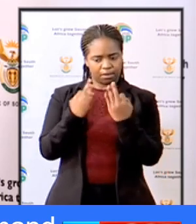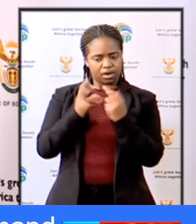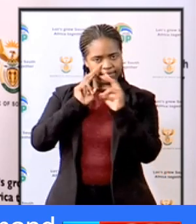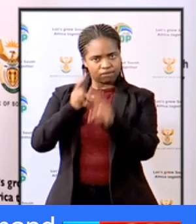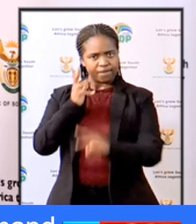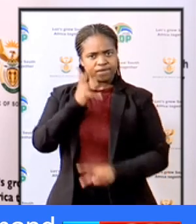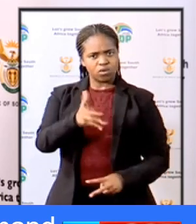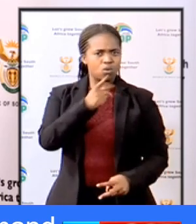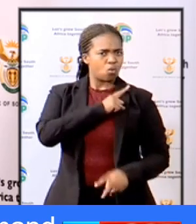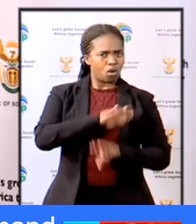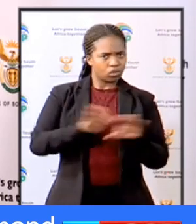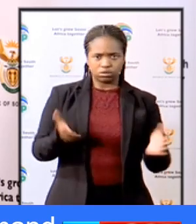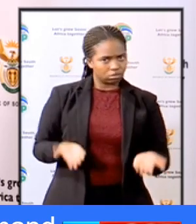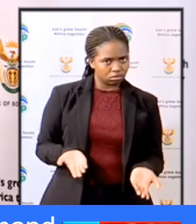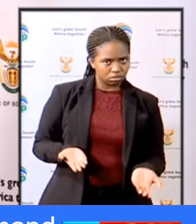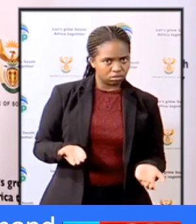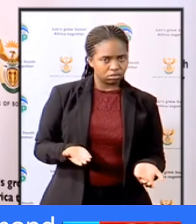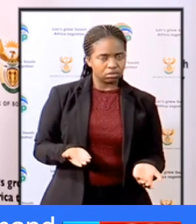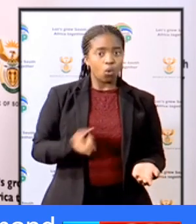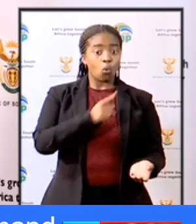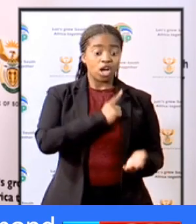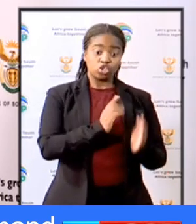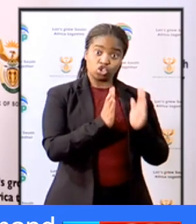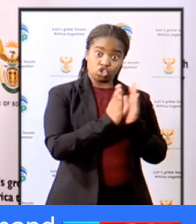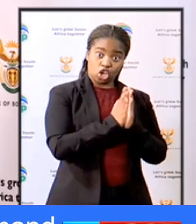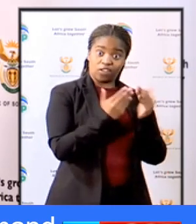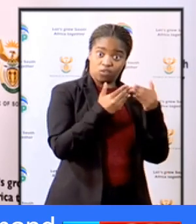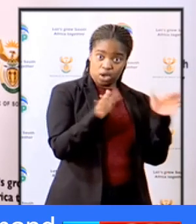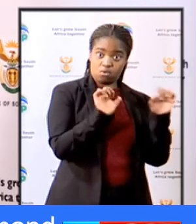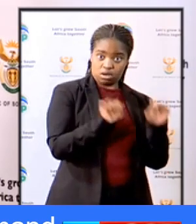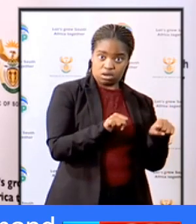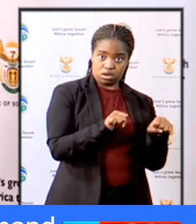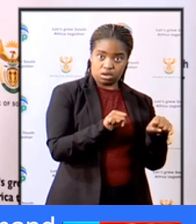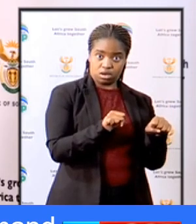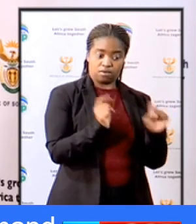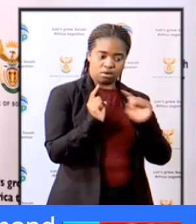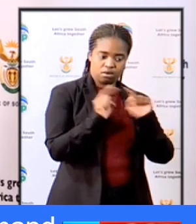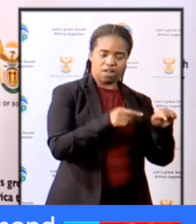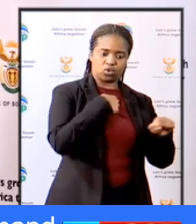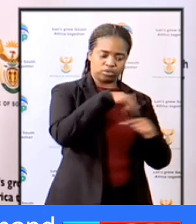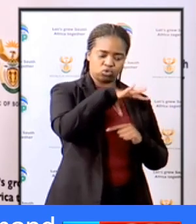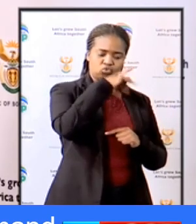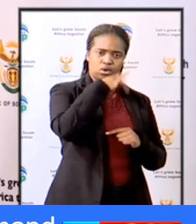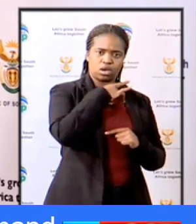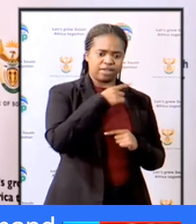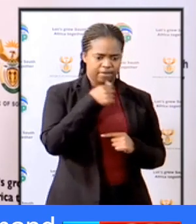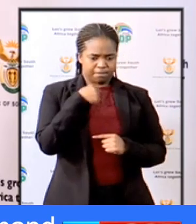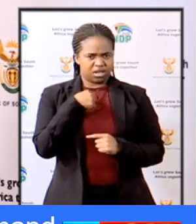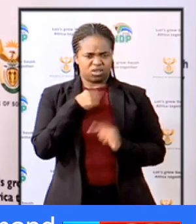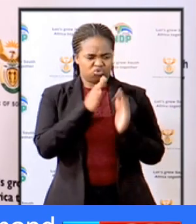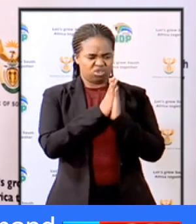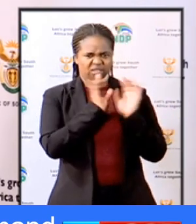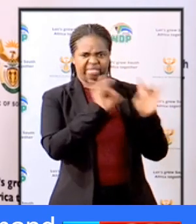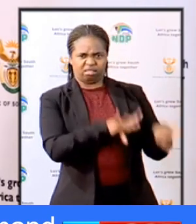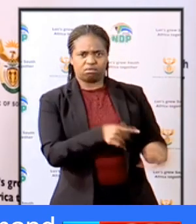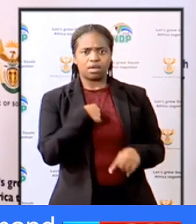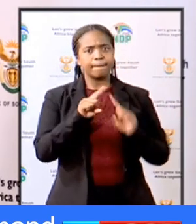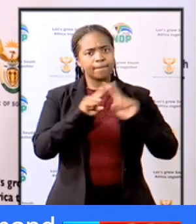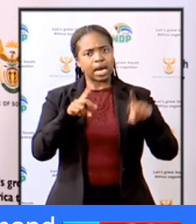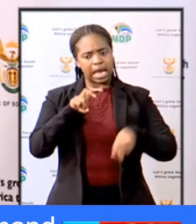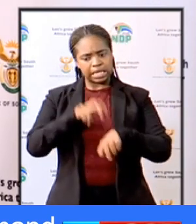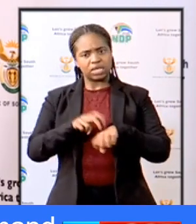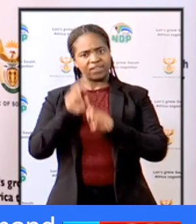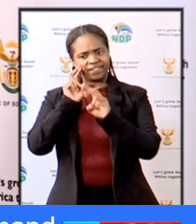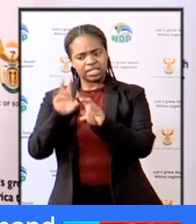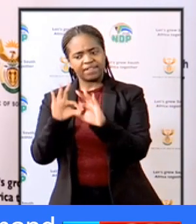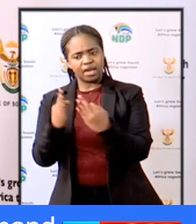are allowed to go to church for spiritual and psychological well-being, why can't other people who need that from